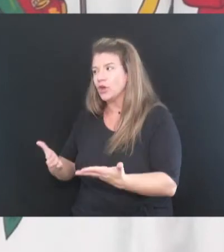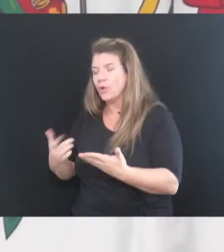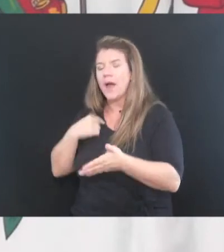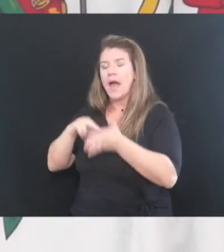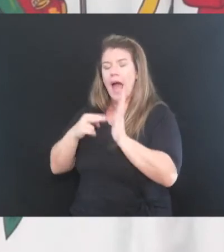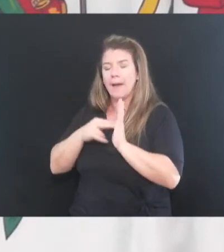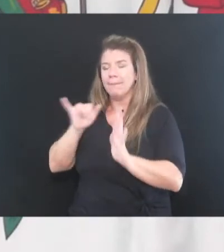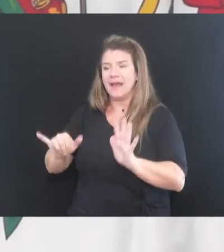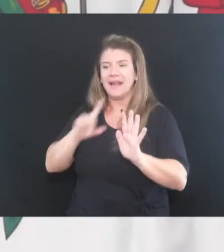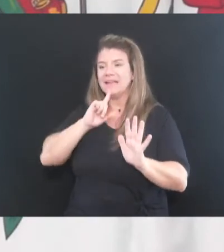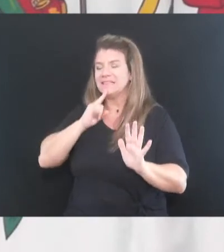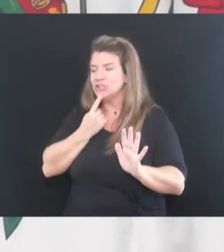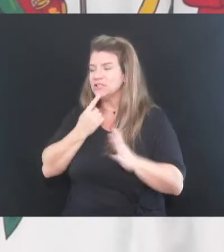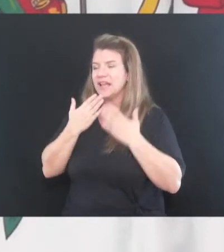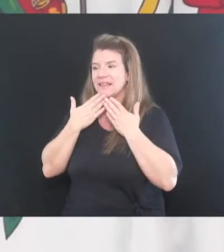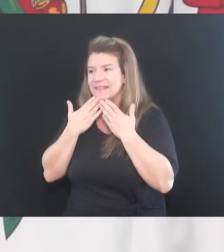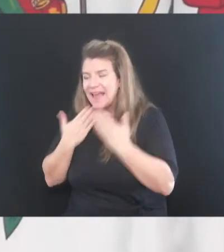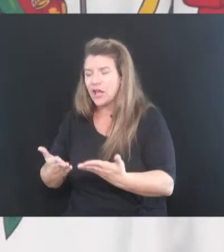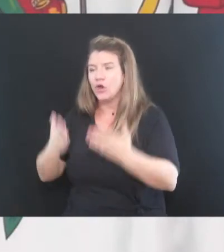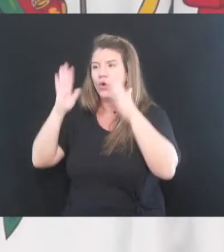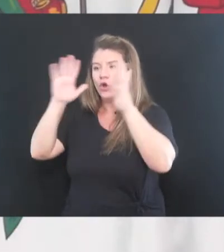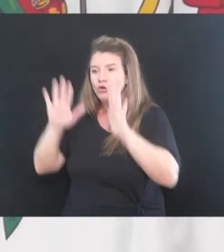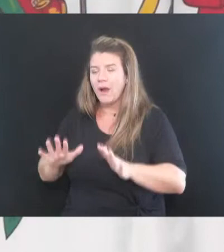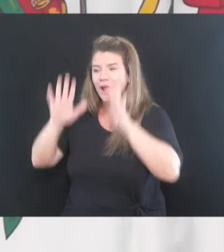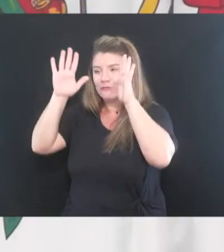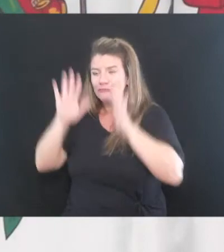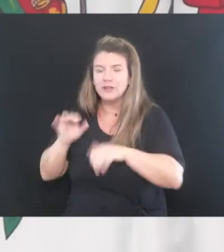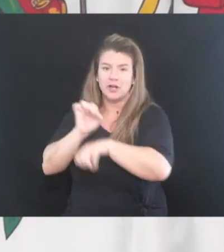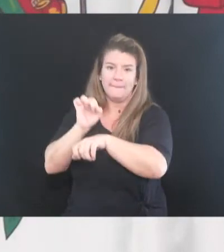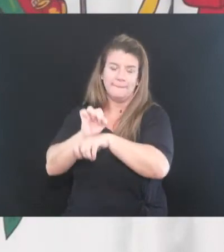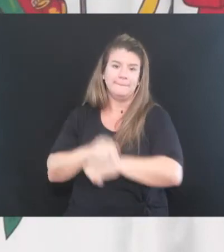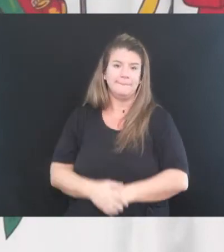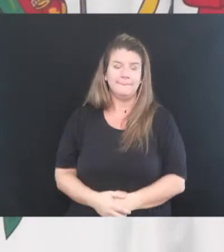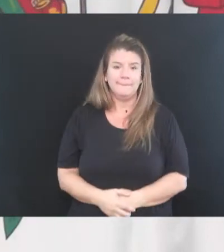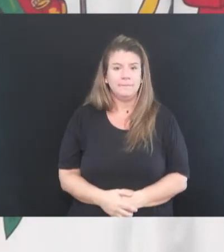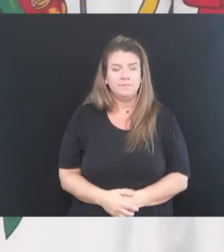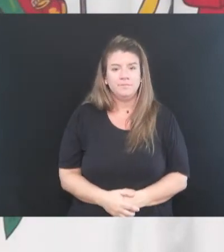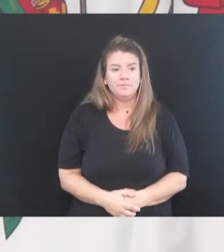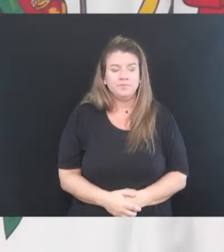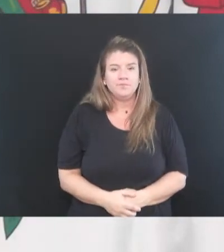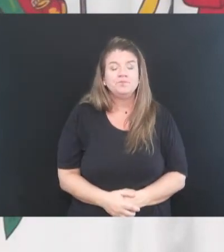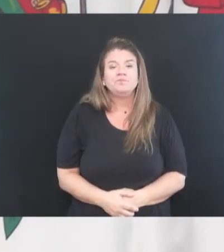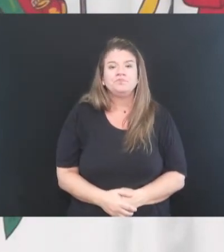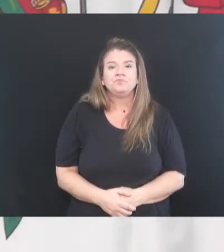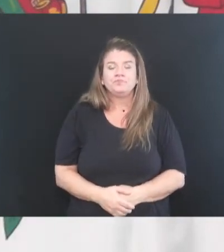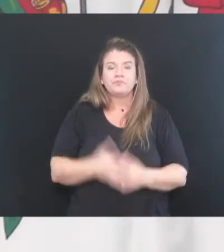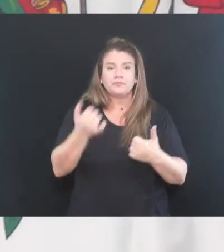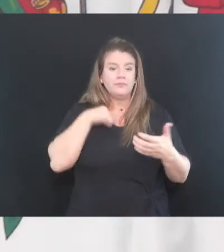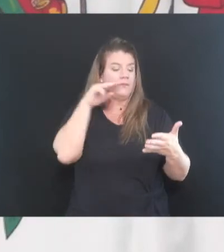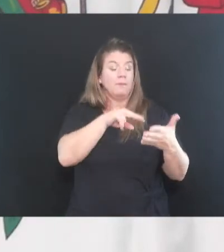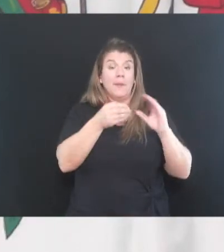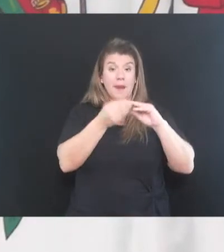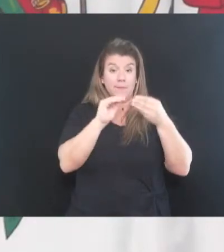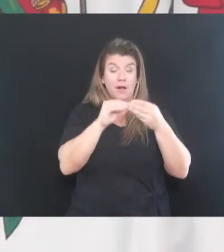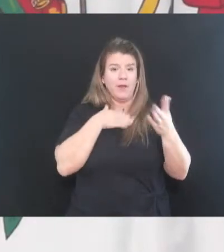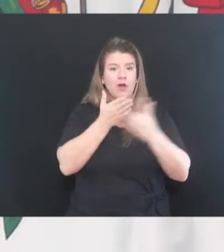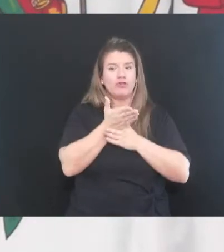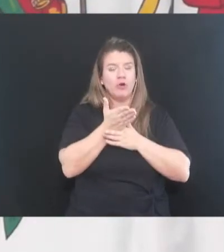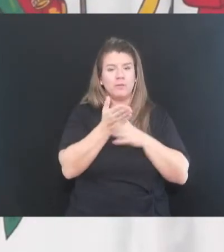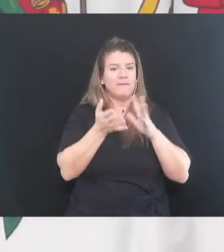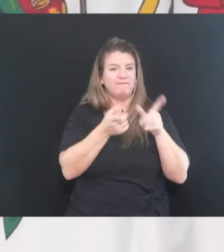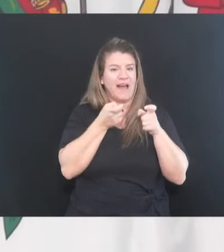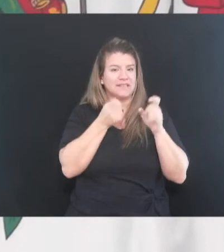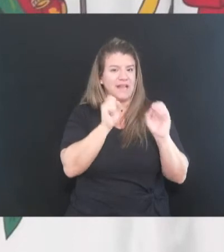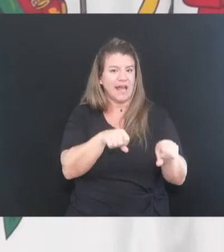you from the bottom of my heart. Great job. Great, great, great job. Let me go back and read these numbers now and get through them. I'll get through them as quickly